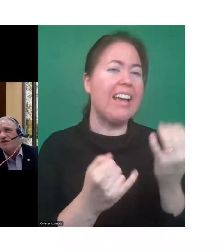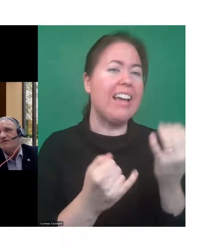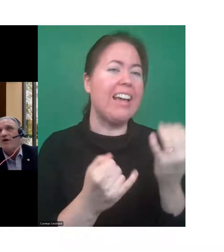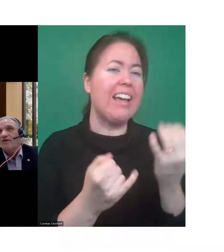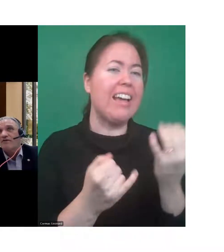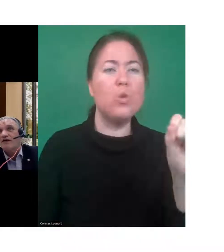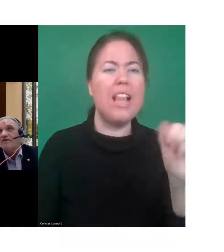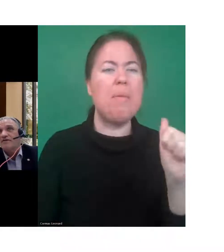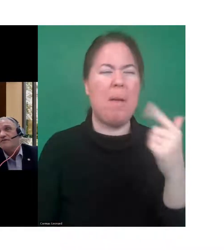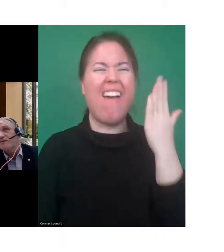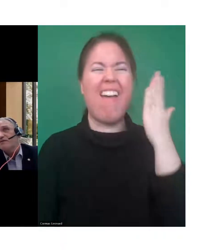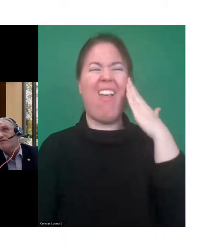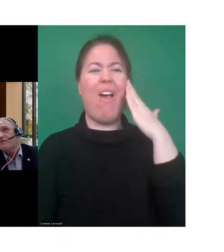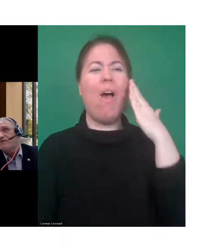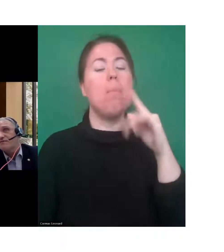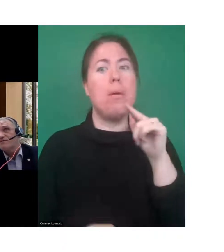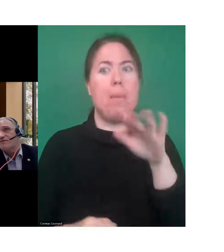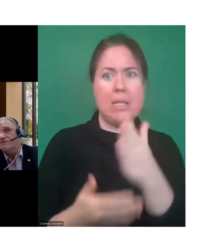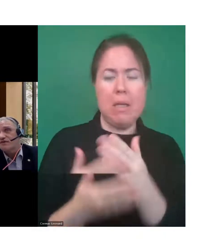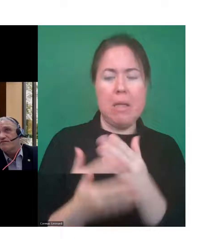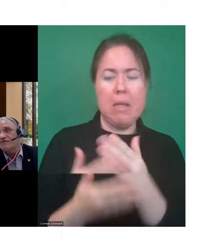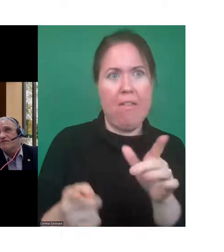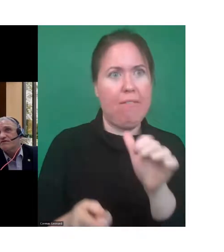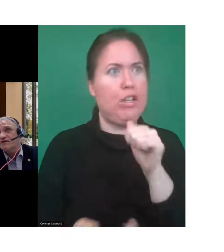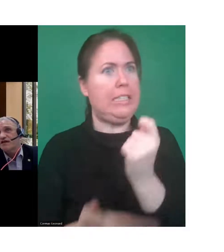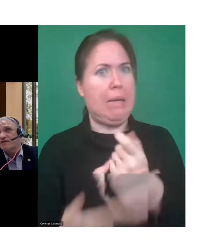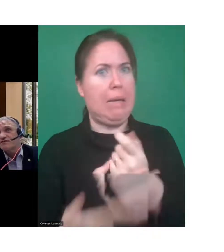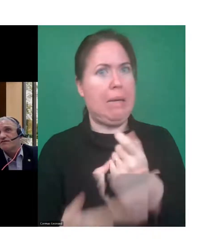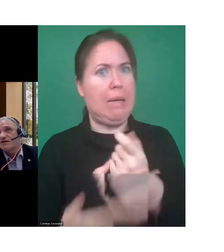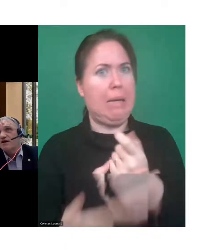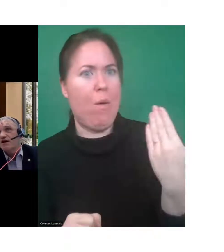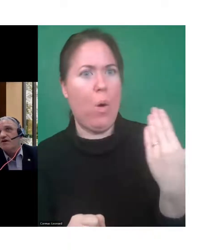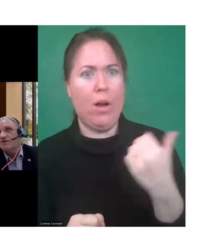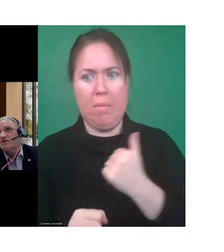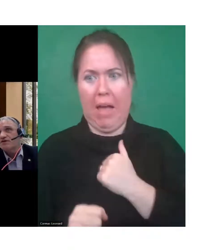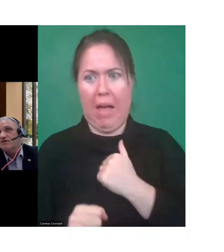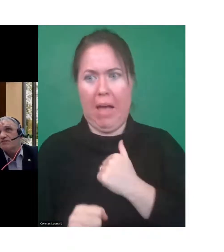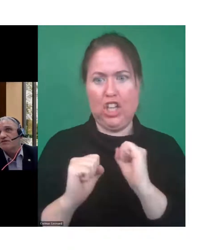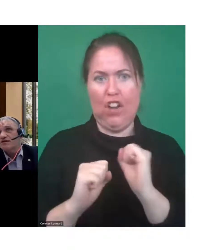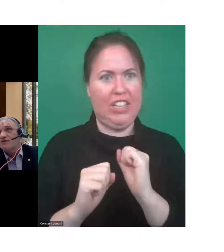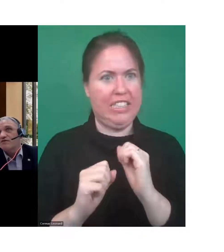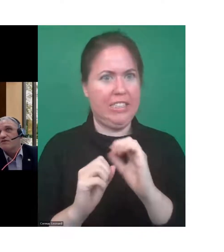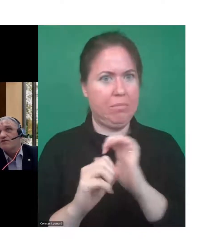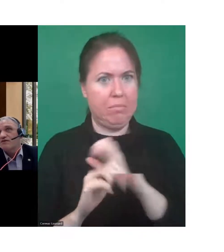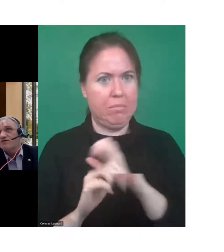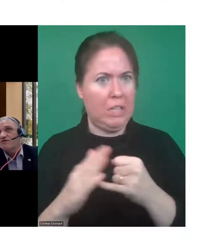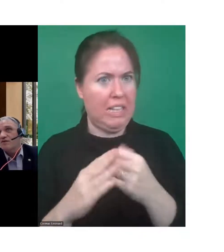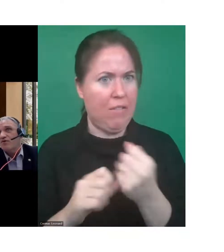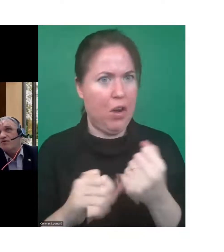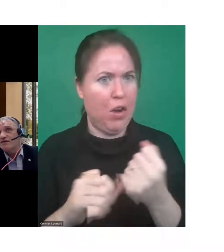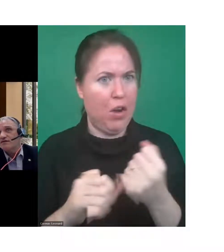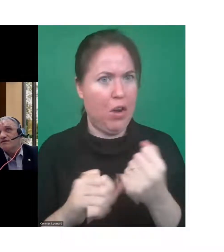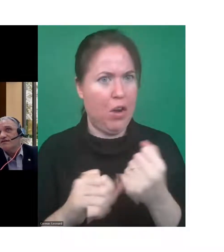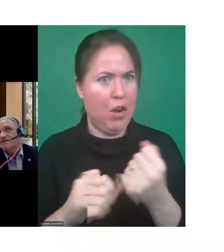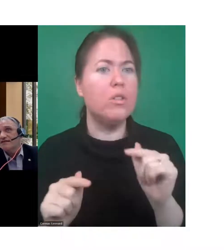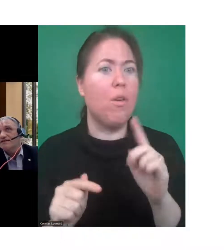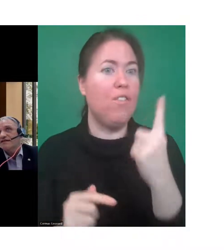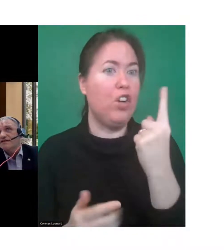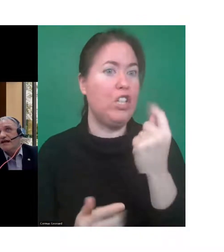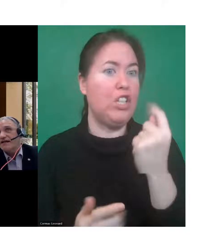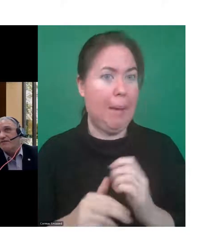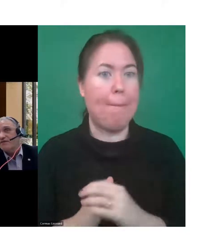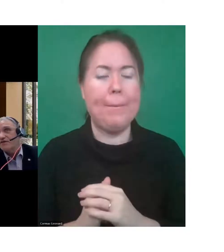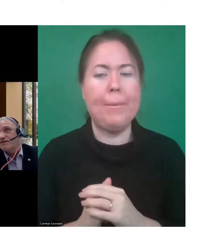previous experience. However, this may be the first time some services or organisations or community groups will be using a portal to